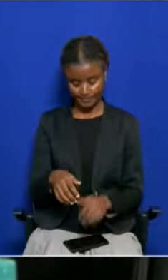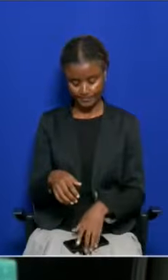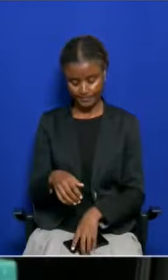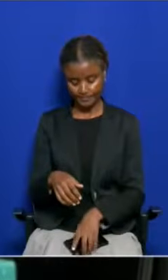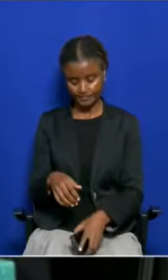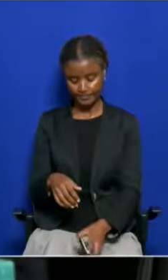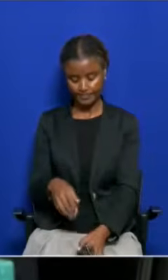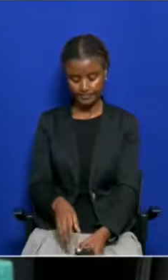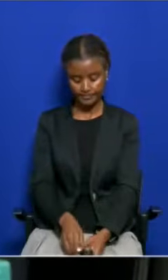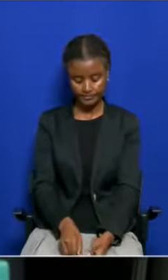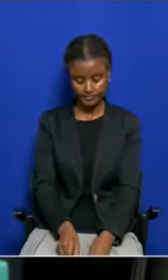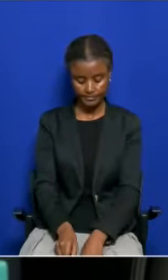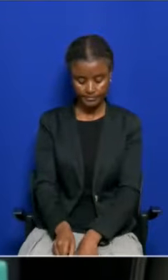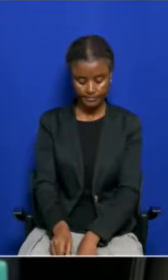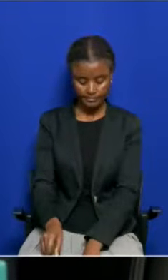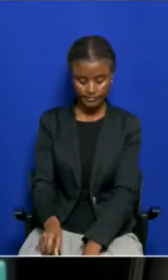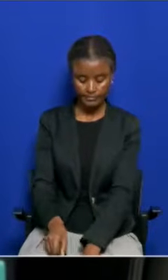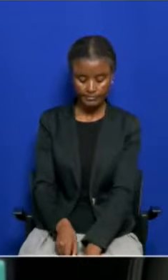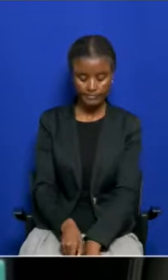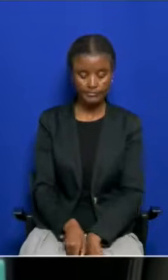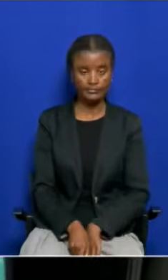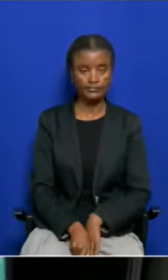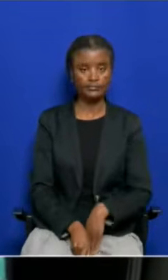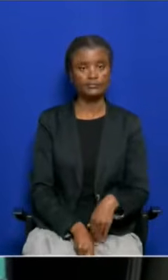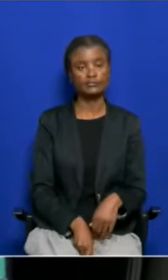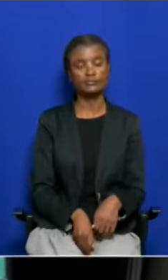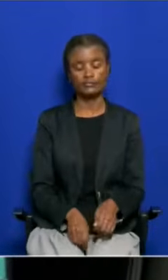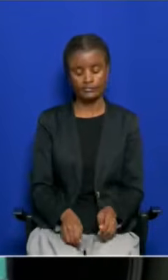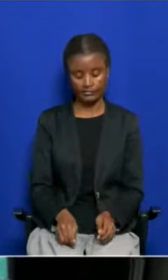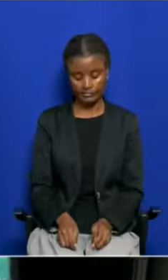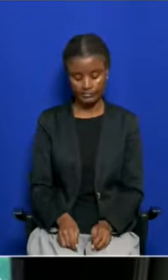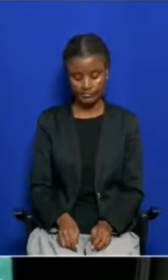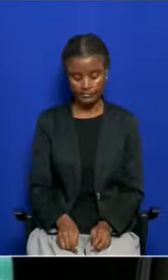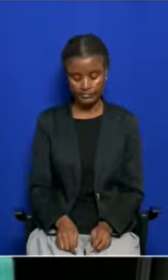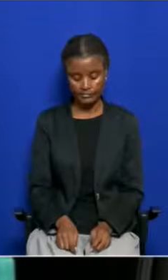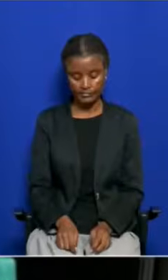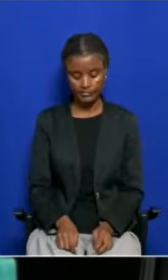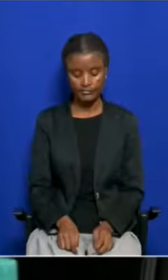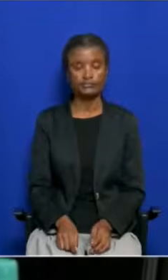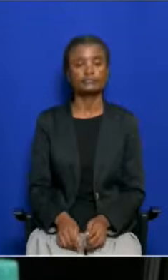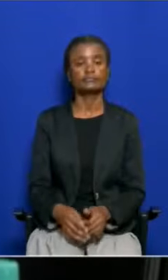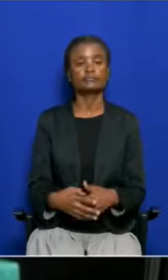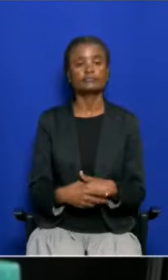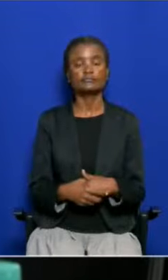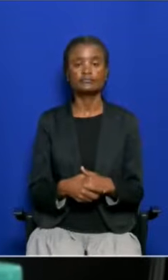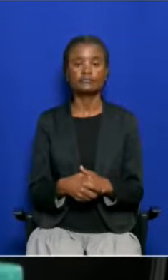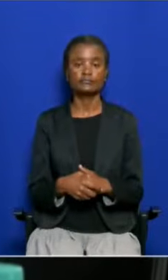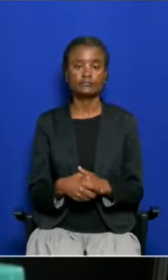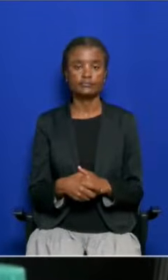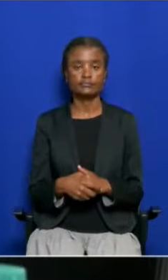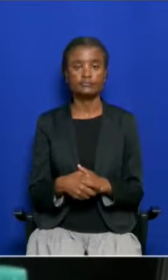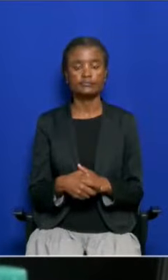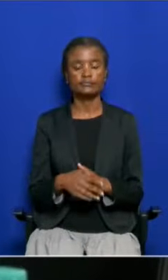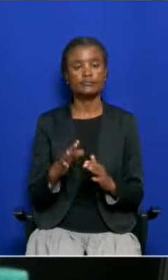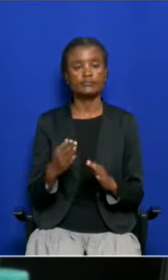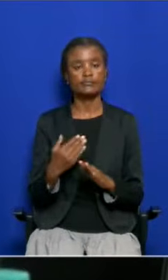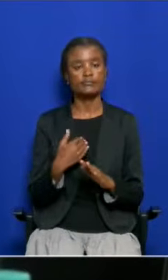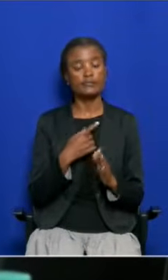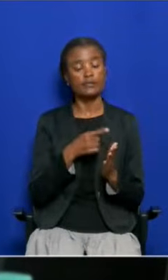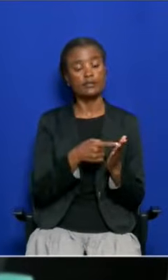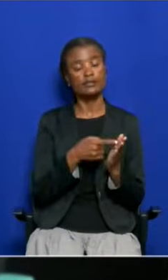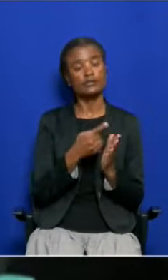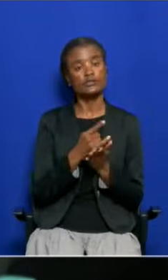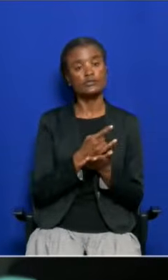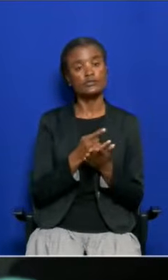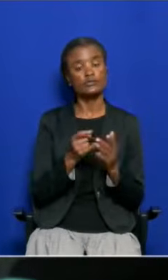want to take you to your chats with a person you describe as Mkati Mswazi,